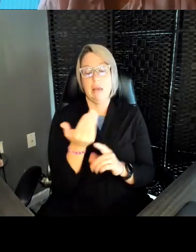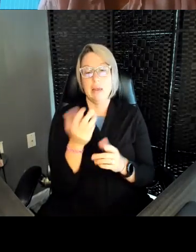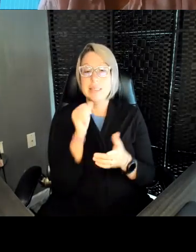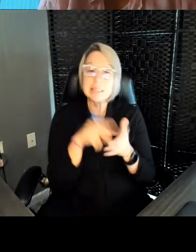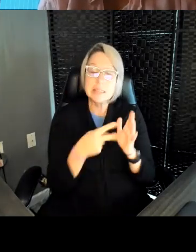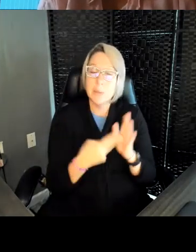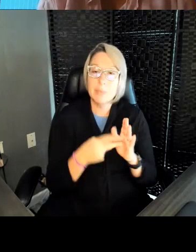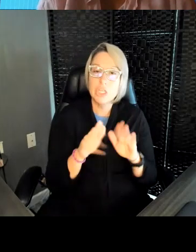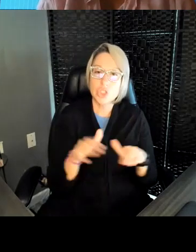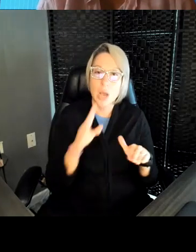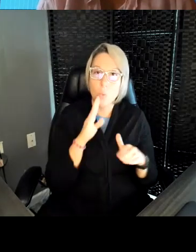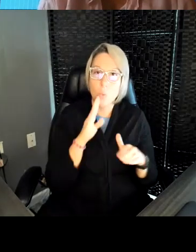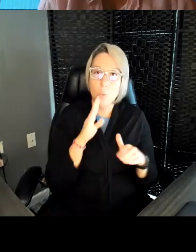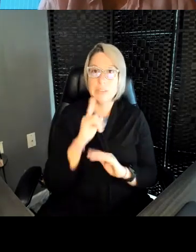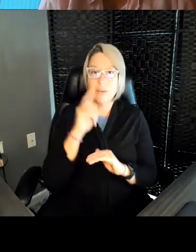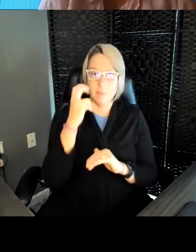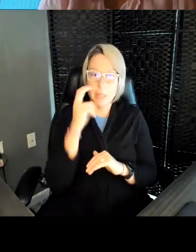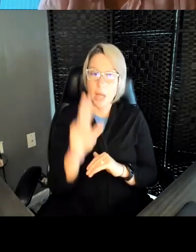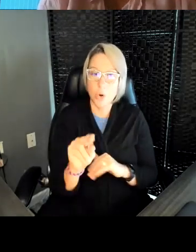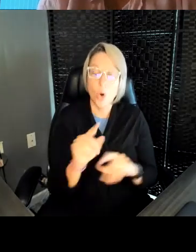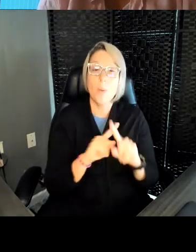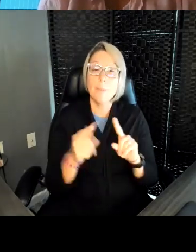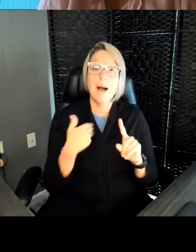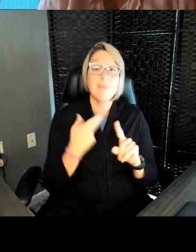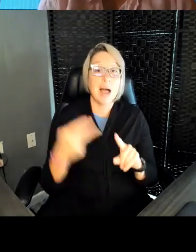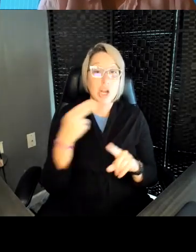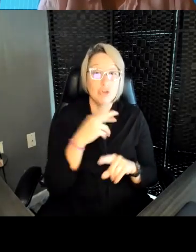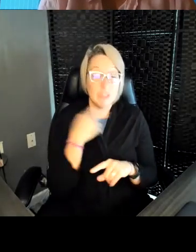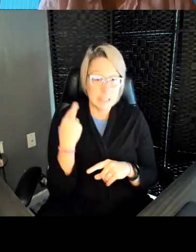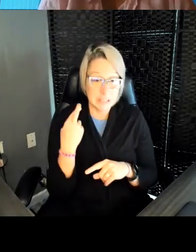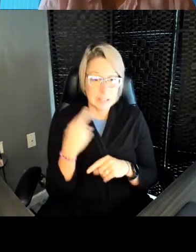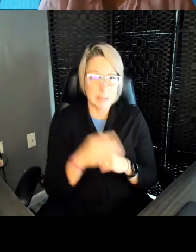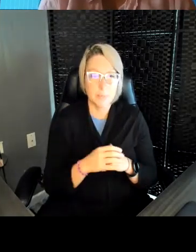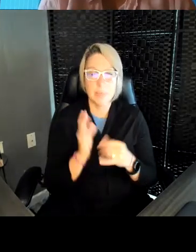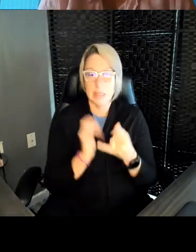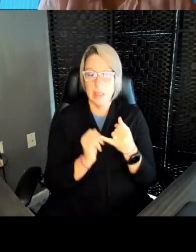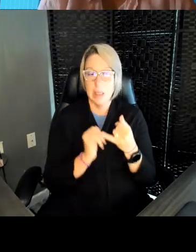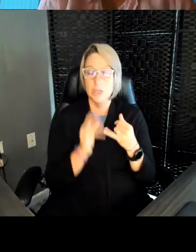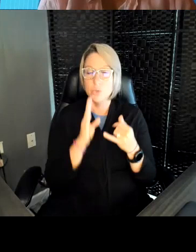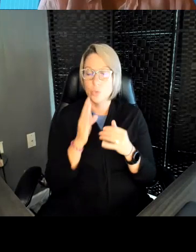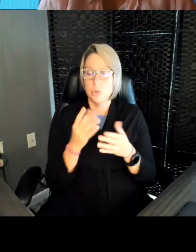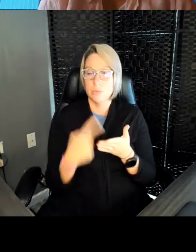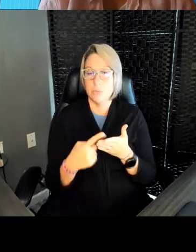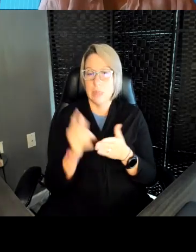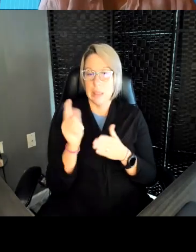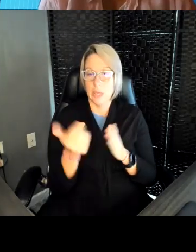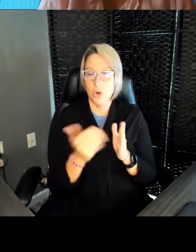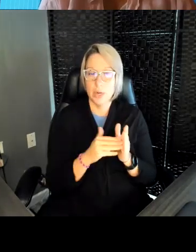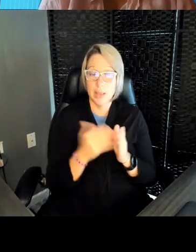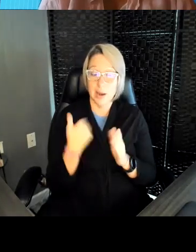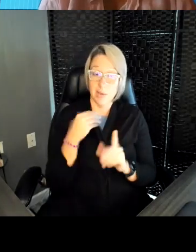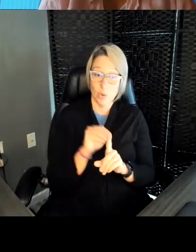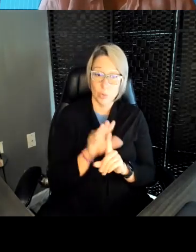deafblind, but it just tells us they're more at risk. And then the last, and we'll talk about this later again, is was there any exposure